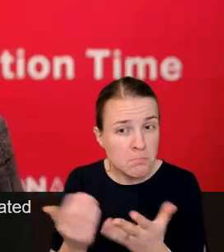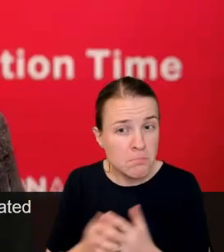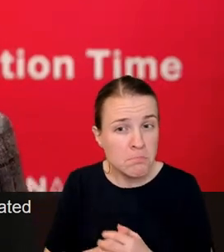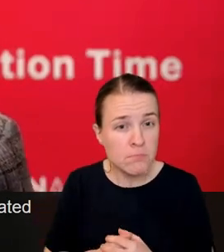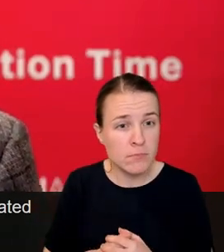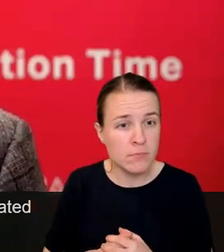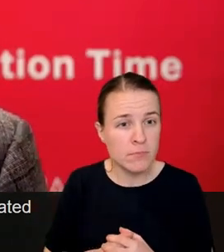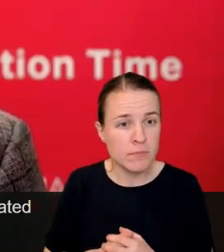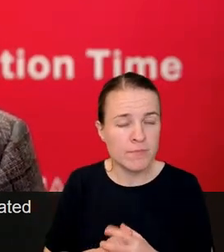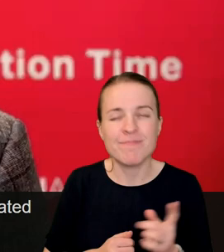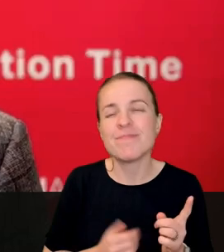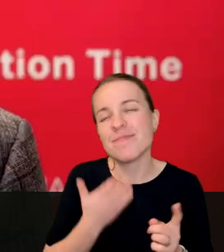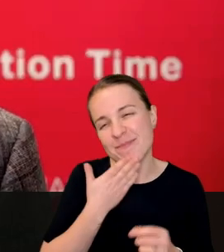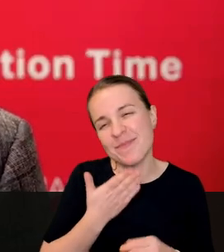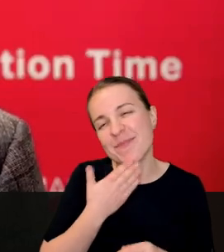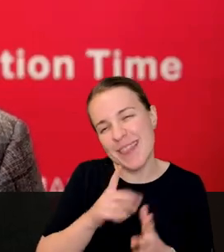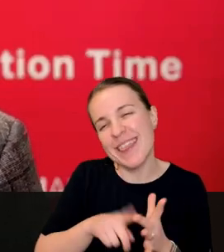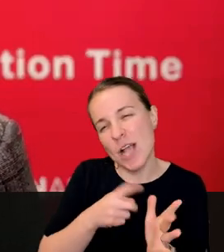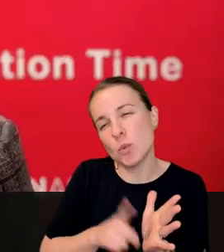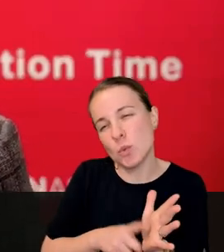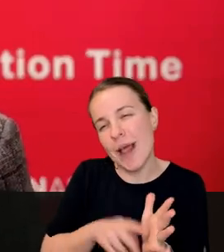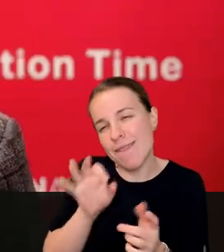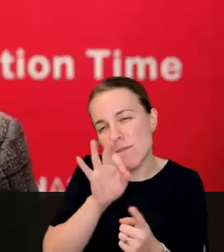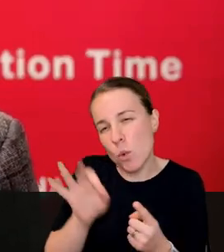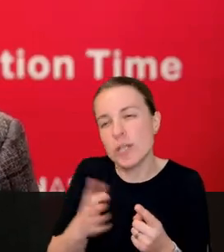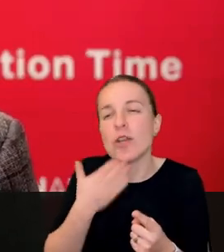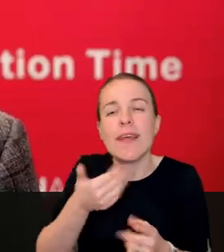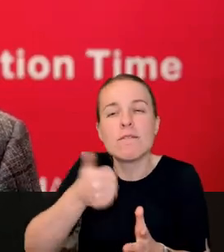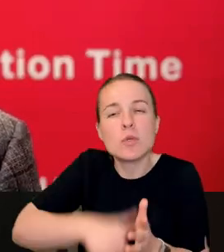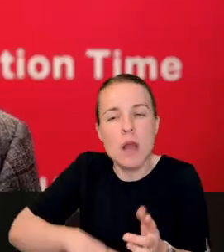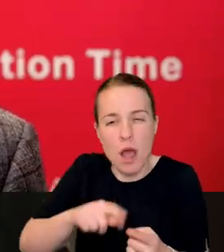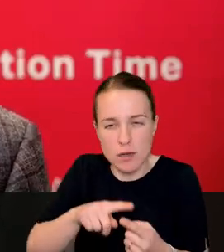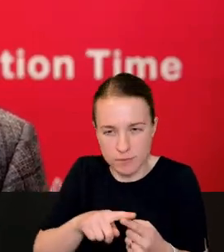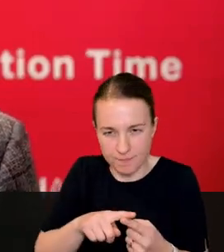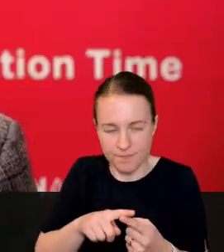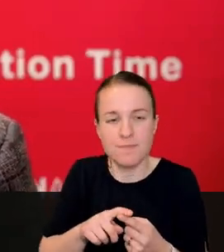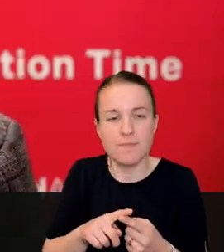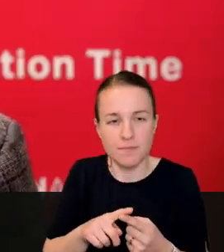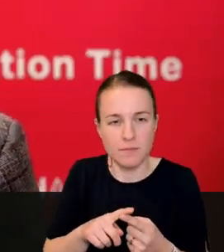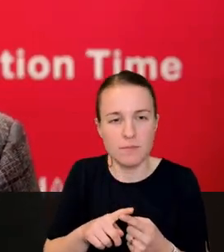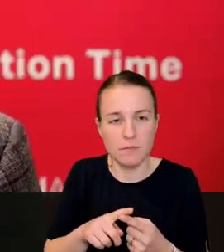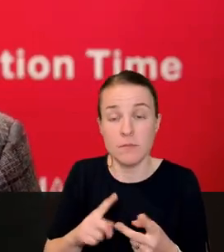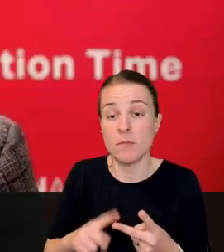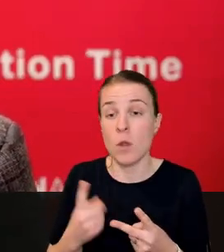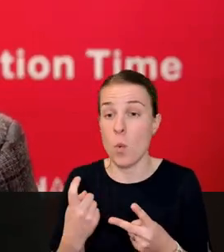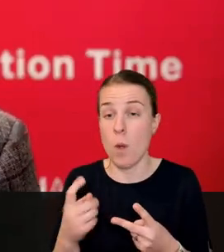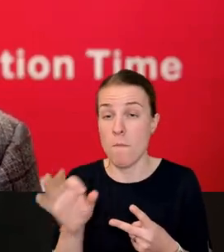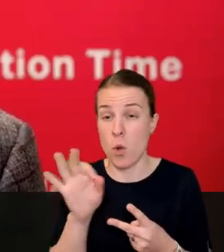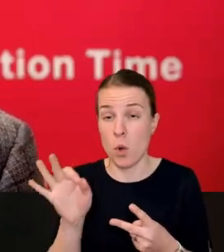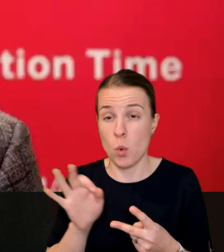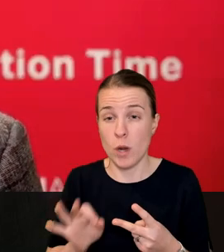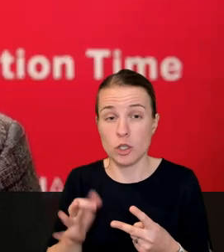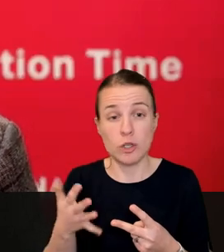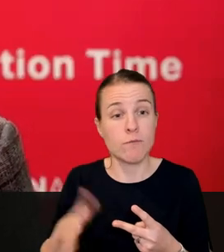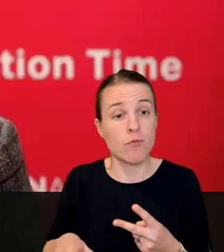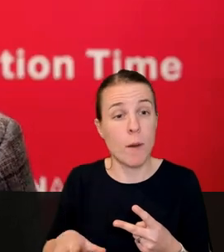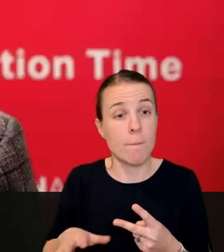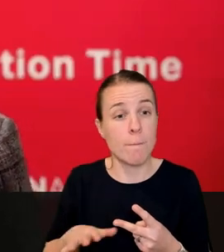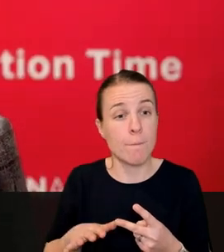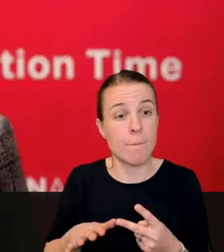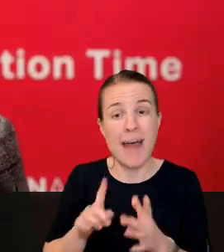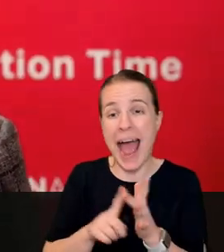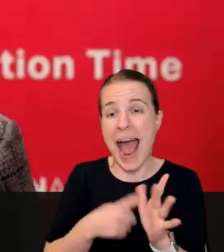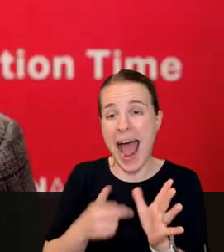for that question and for starting us off tonight. And we're just going to take one other question now from Javier de Souza